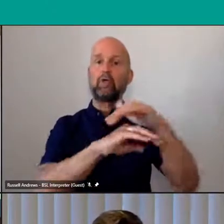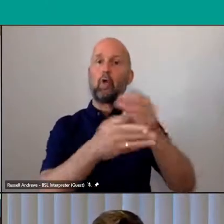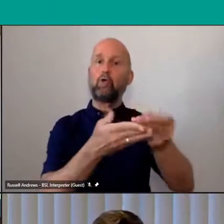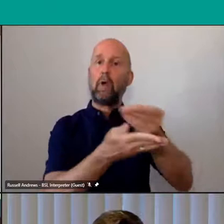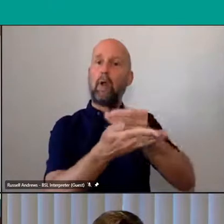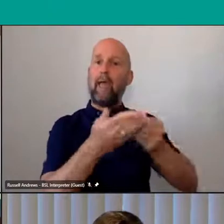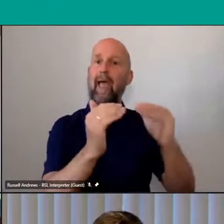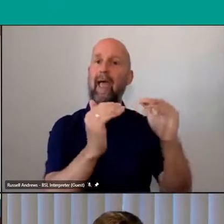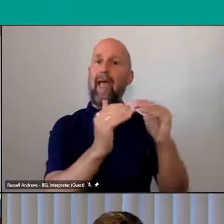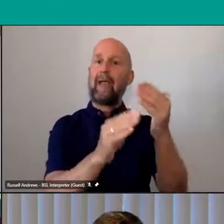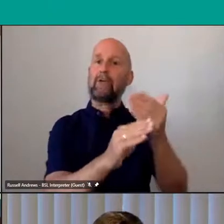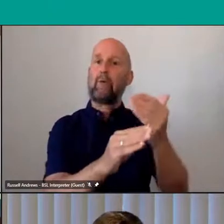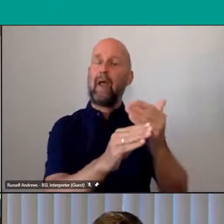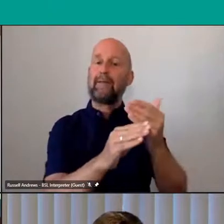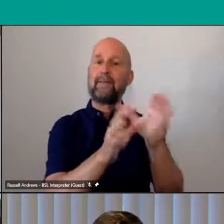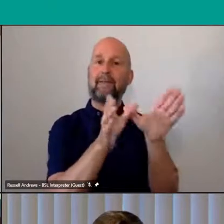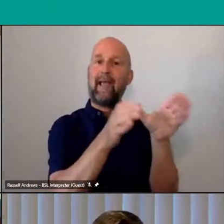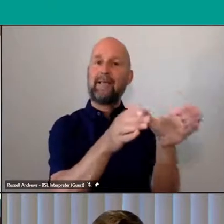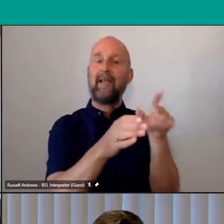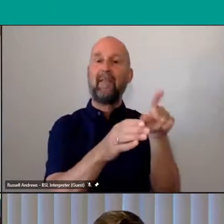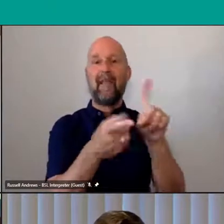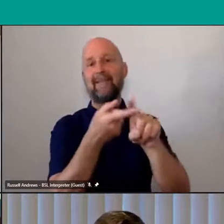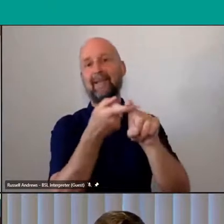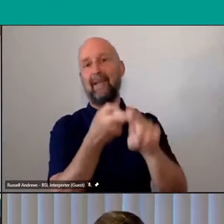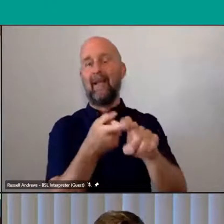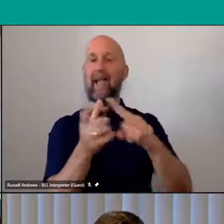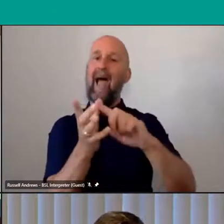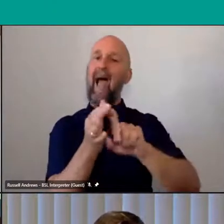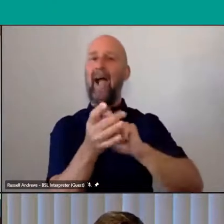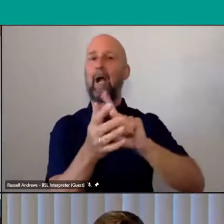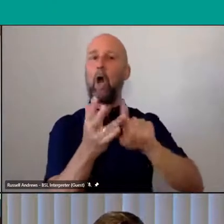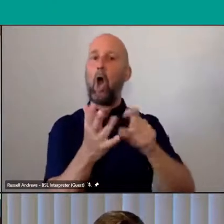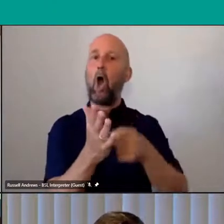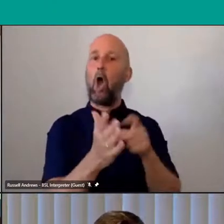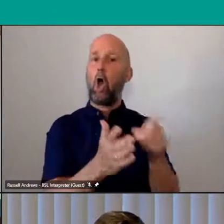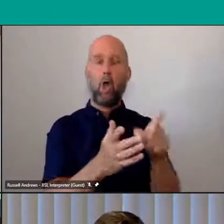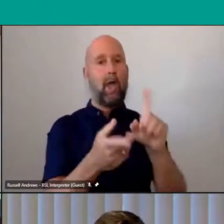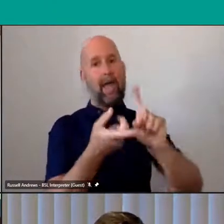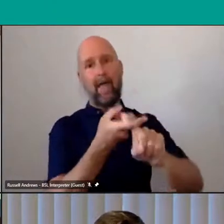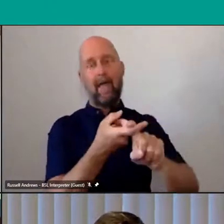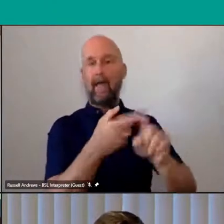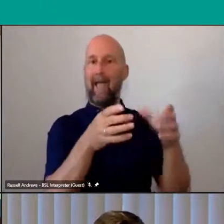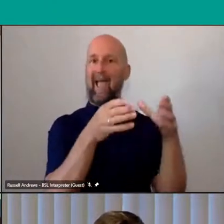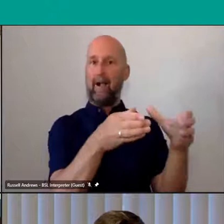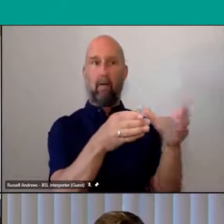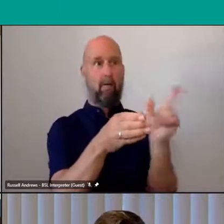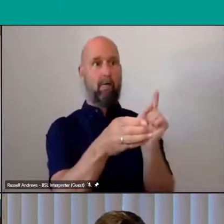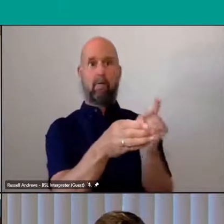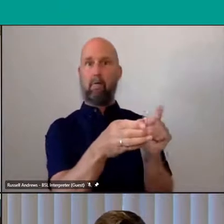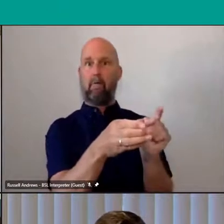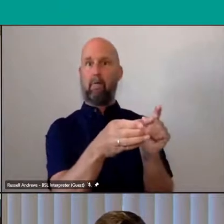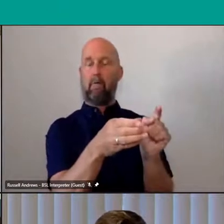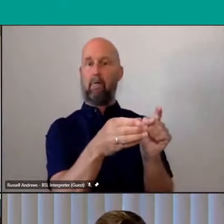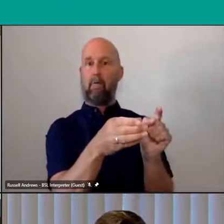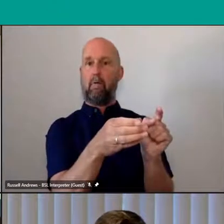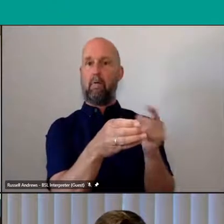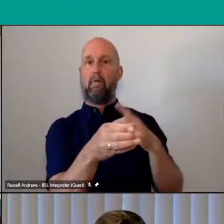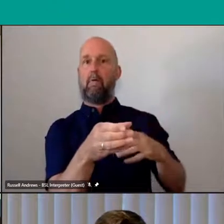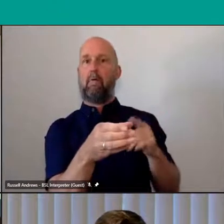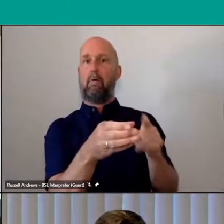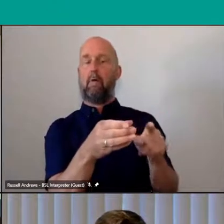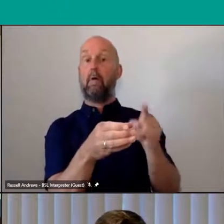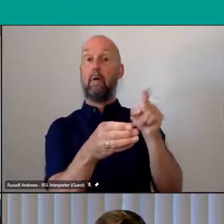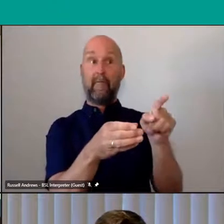sector is an anchored sector. That's very true. They do